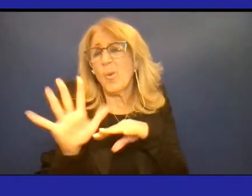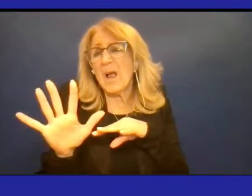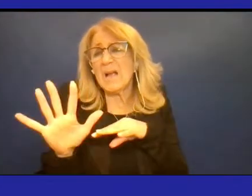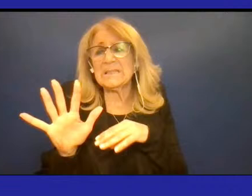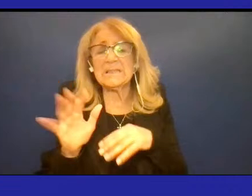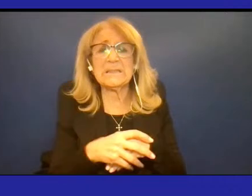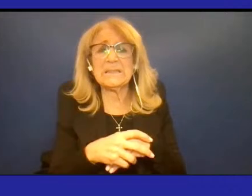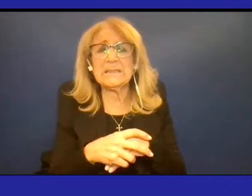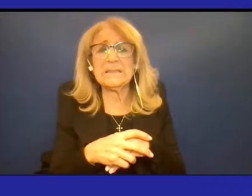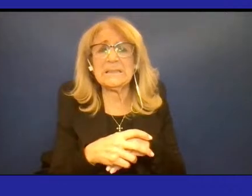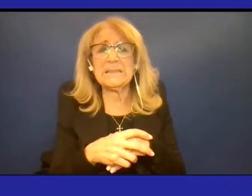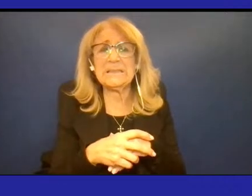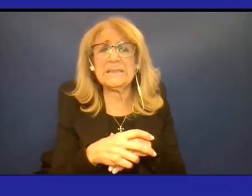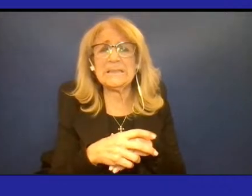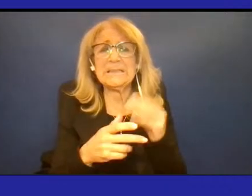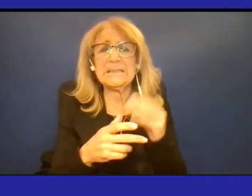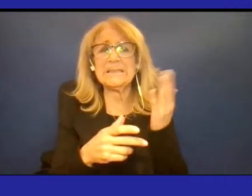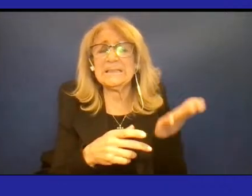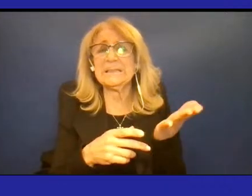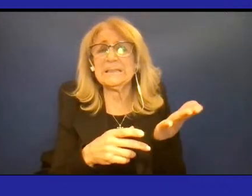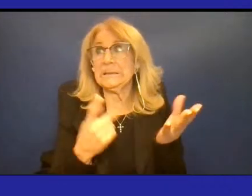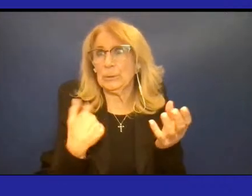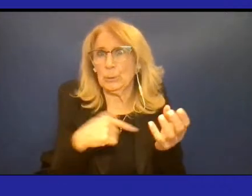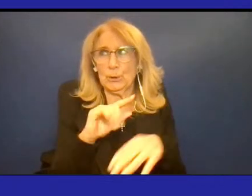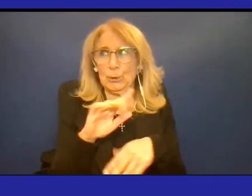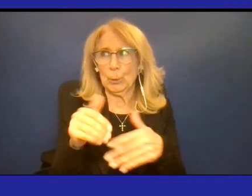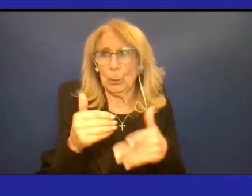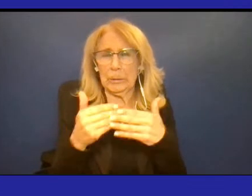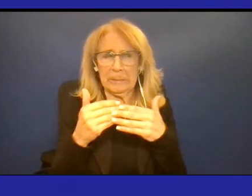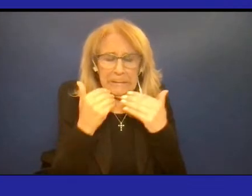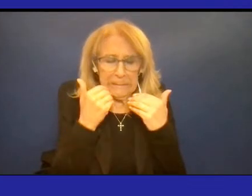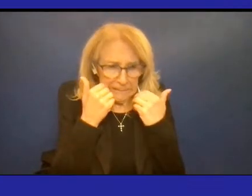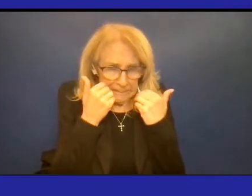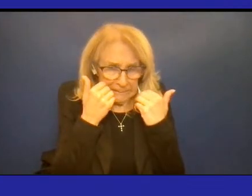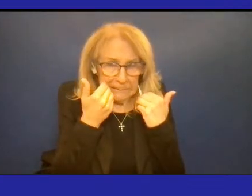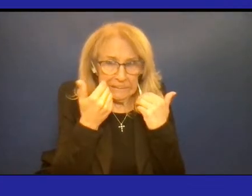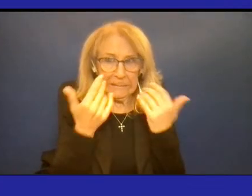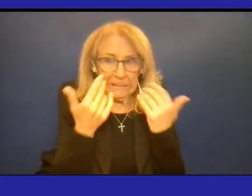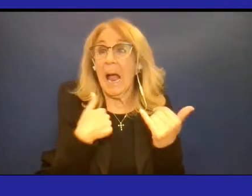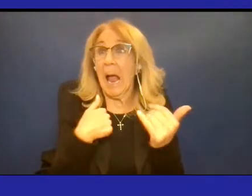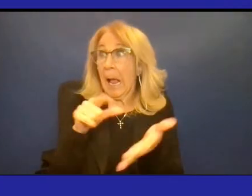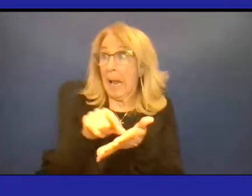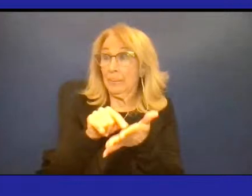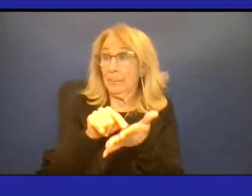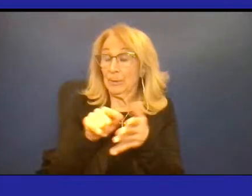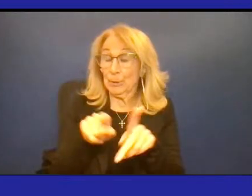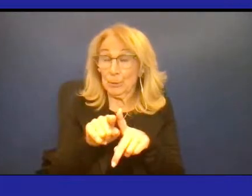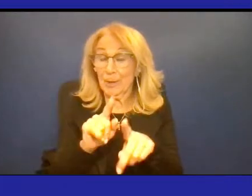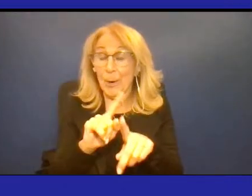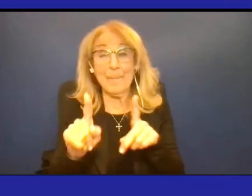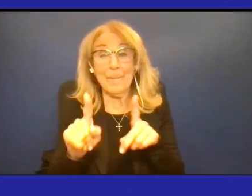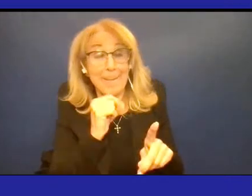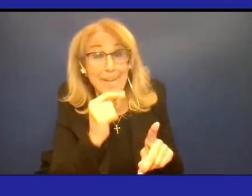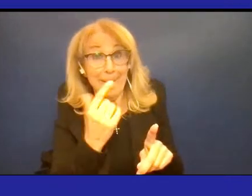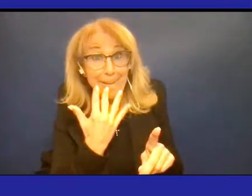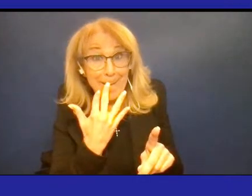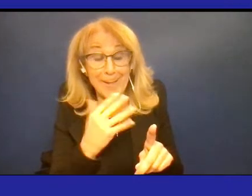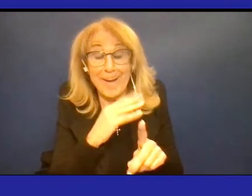We're really feeling very shamed right now. Yes. I printed it out too, but not in color and on both